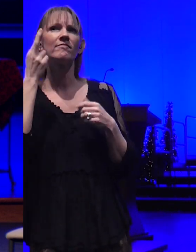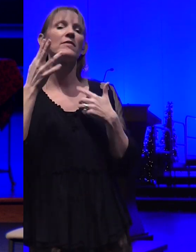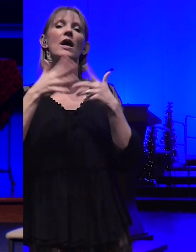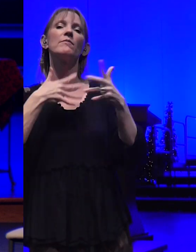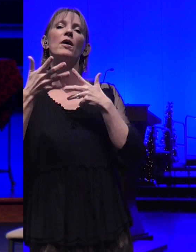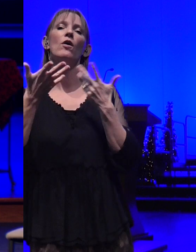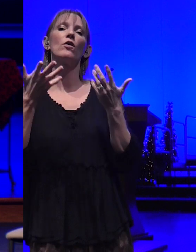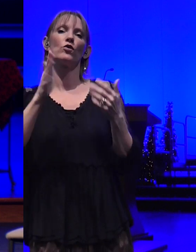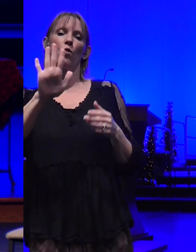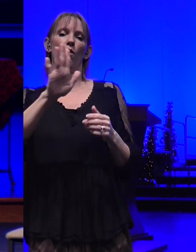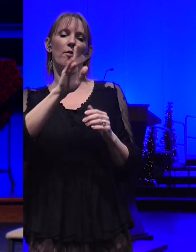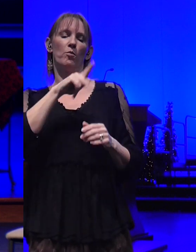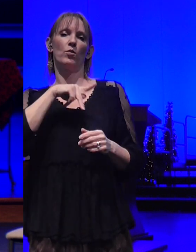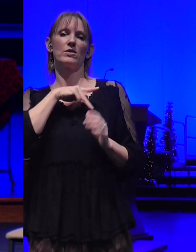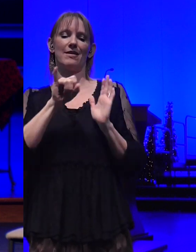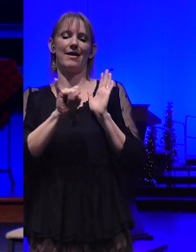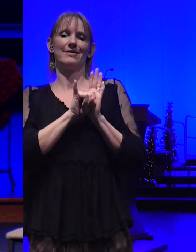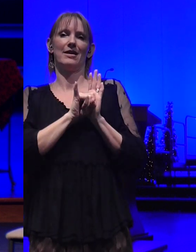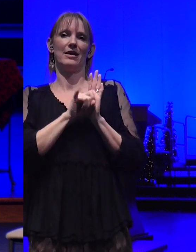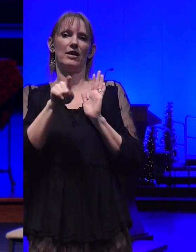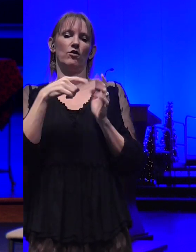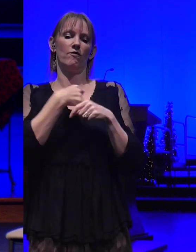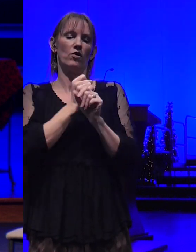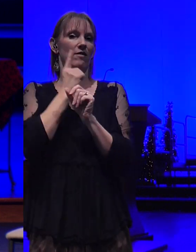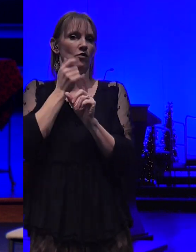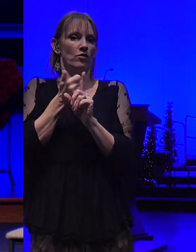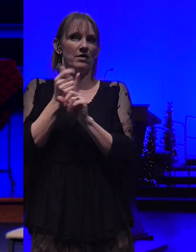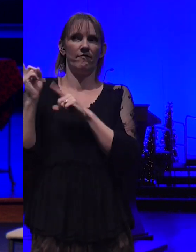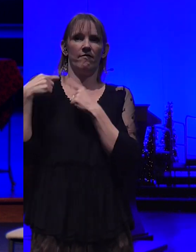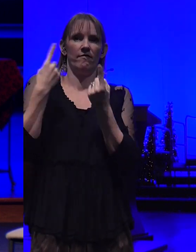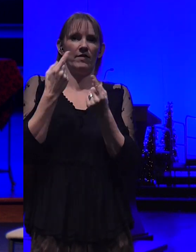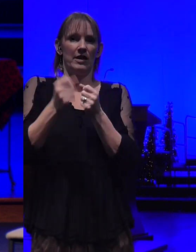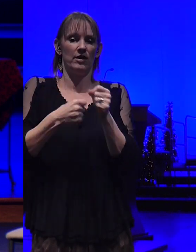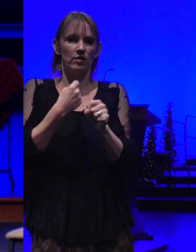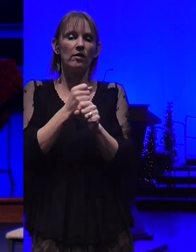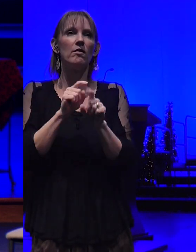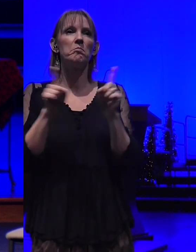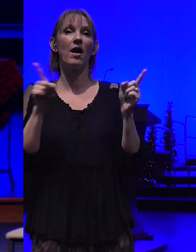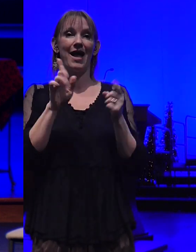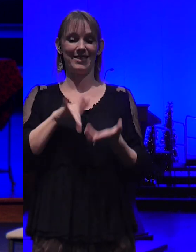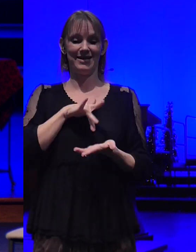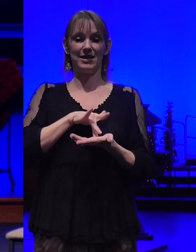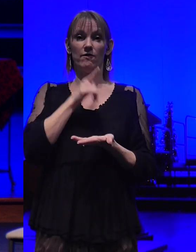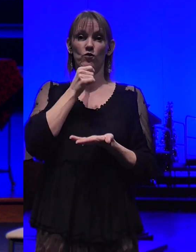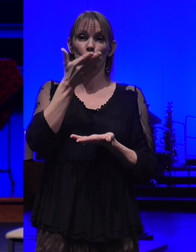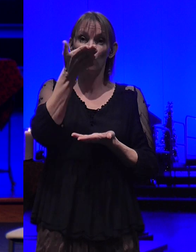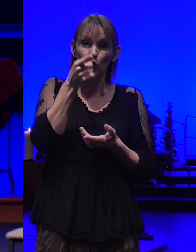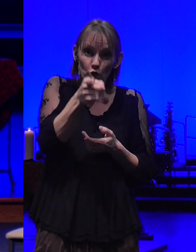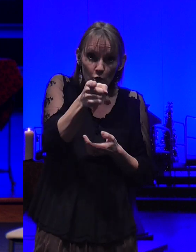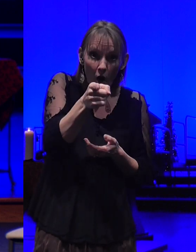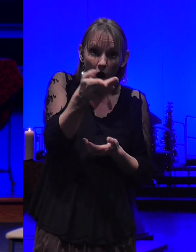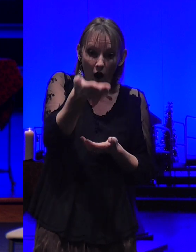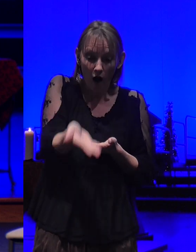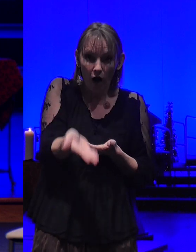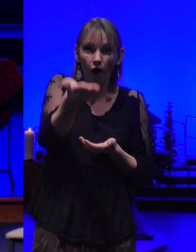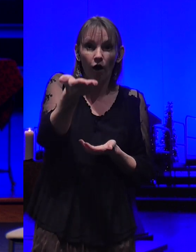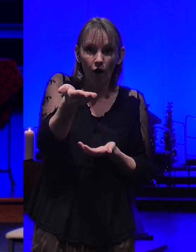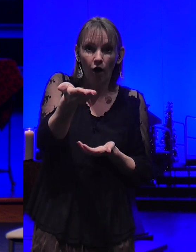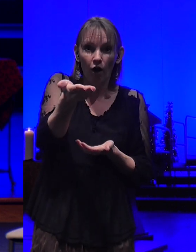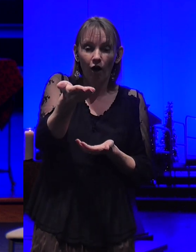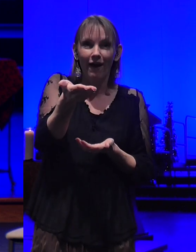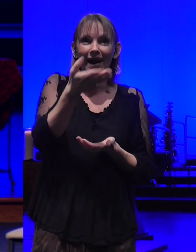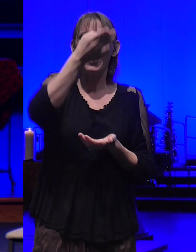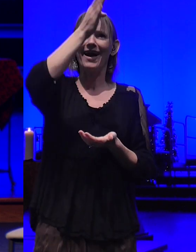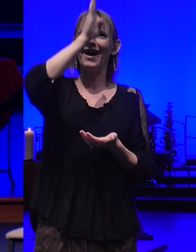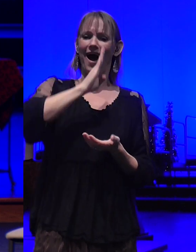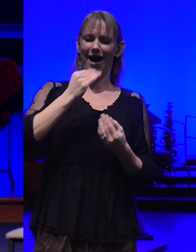personal identity you've woven over the years, placed at the center of your being is